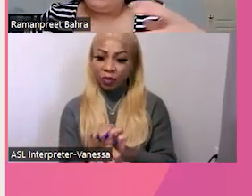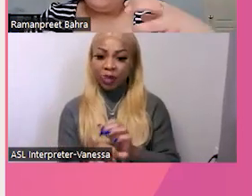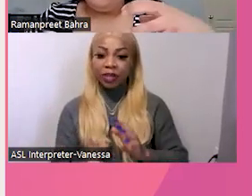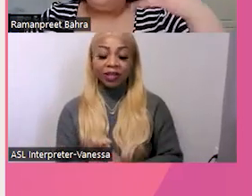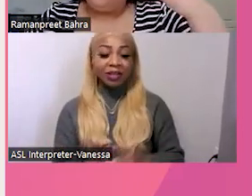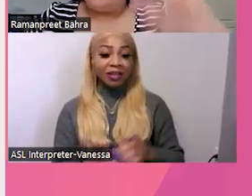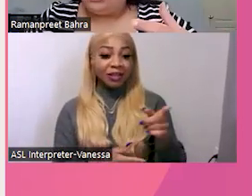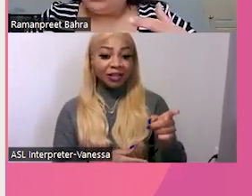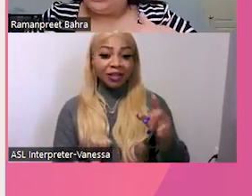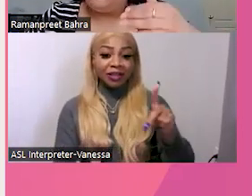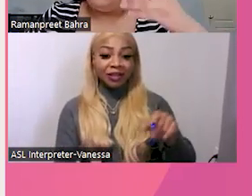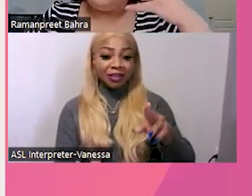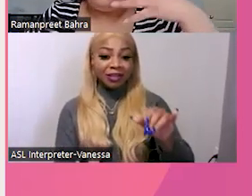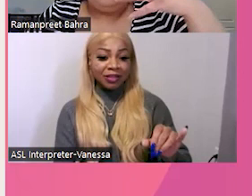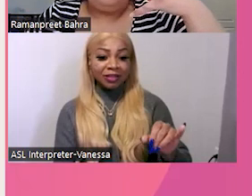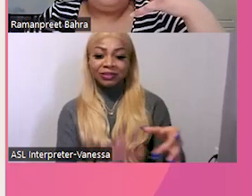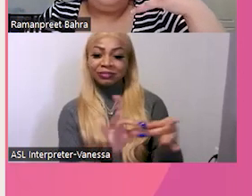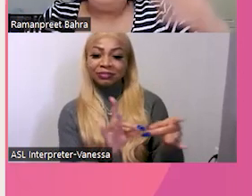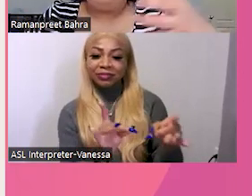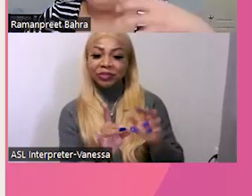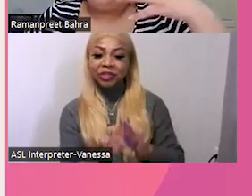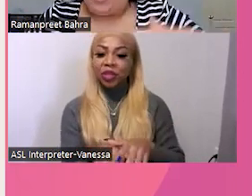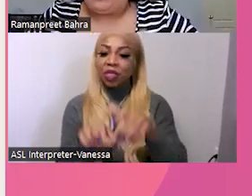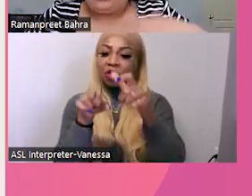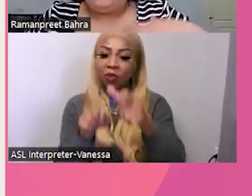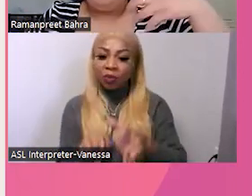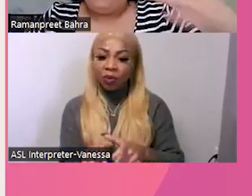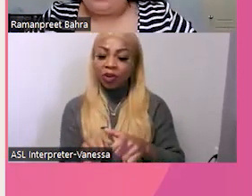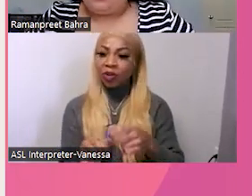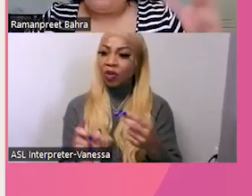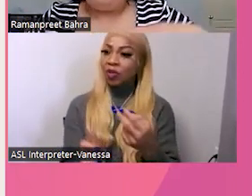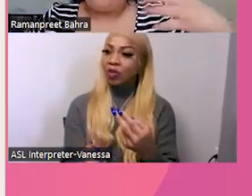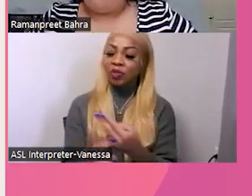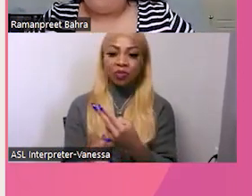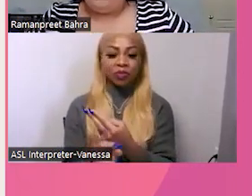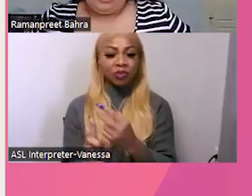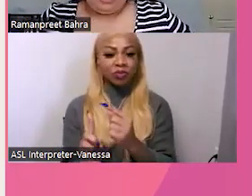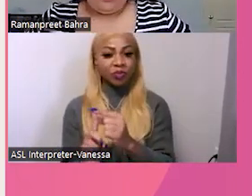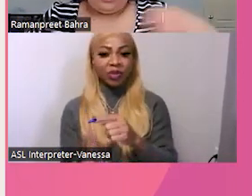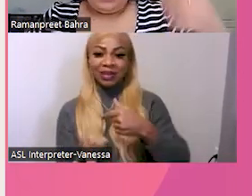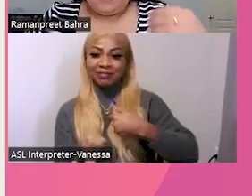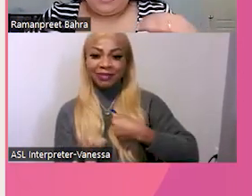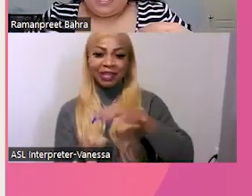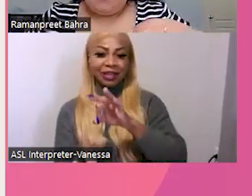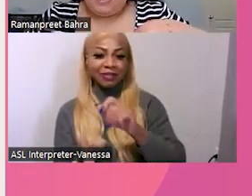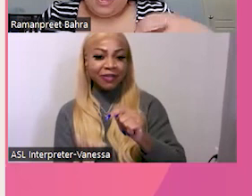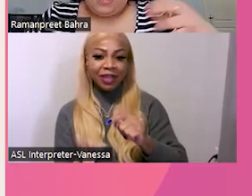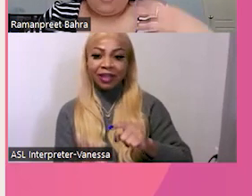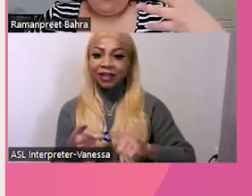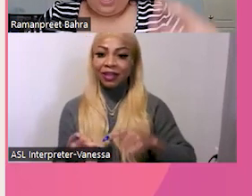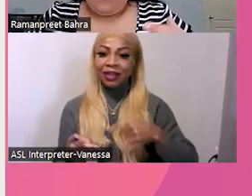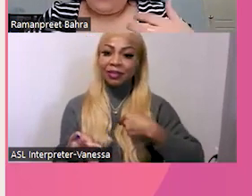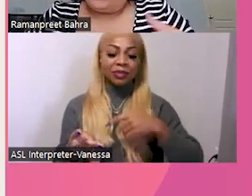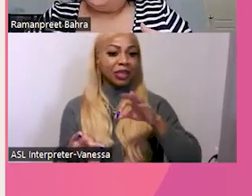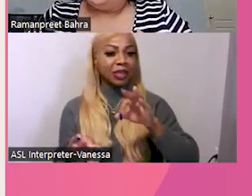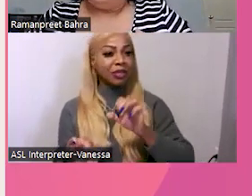says, the terminology, even the use of fat, I am femme, like things like this. It's a